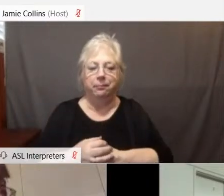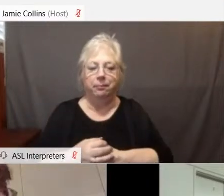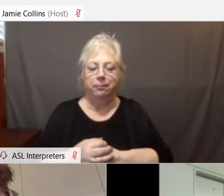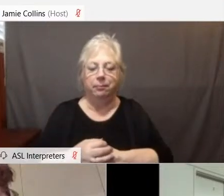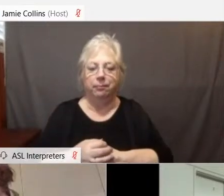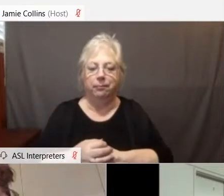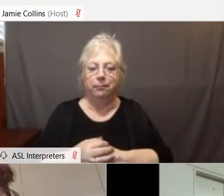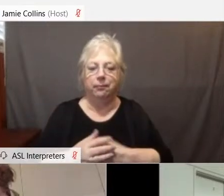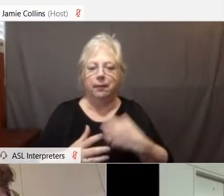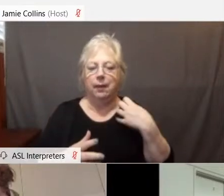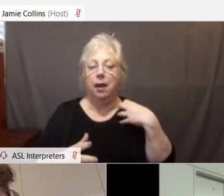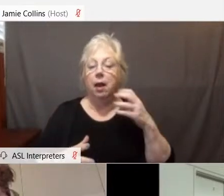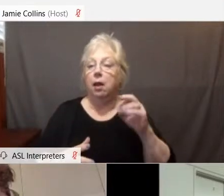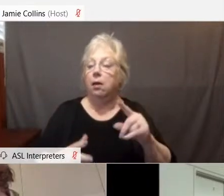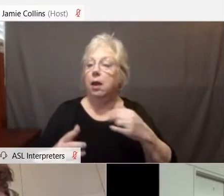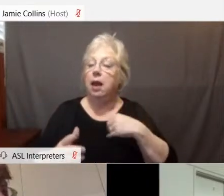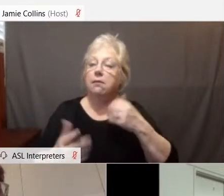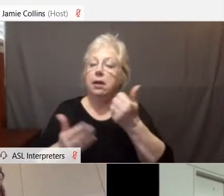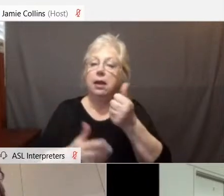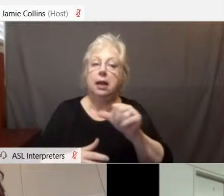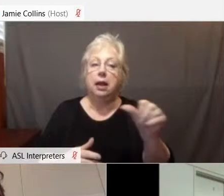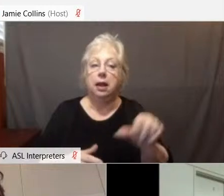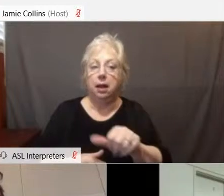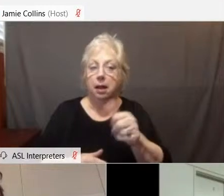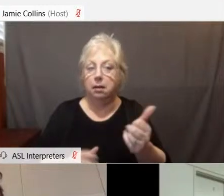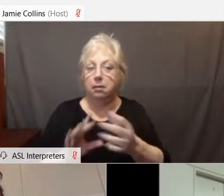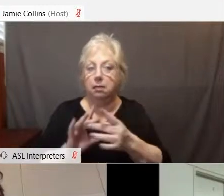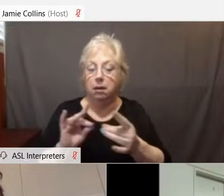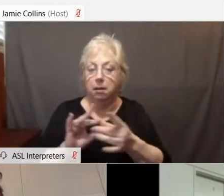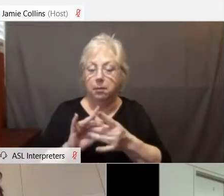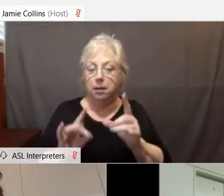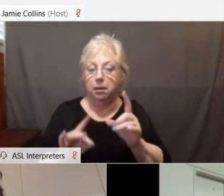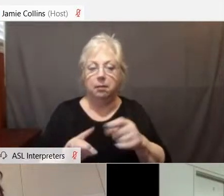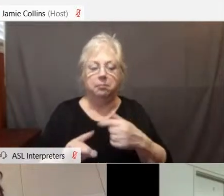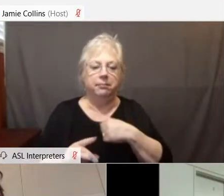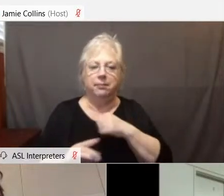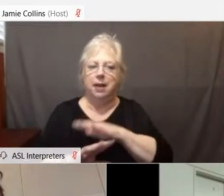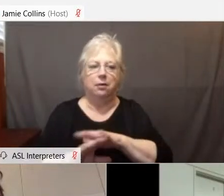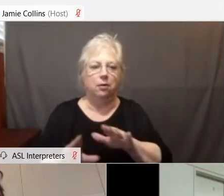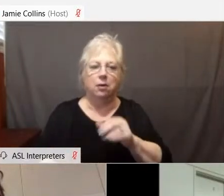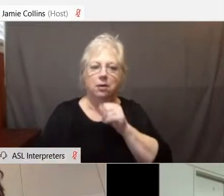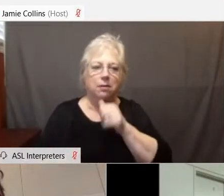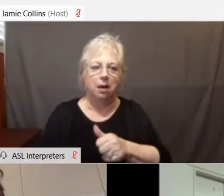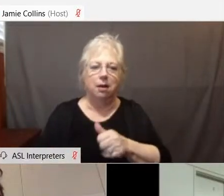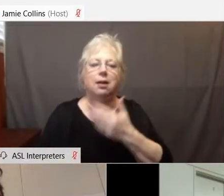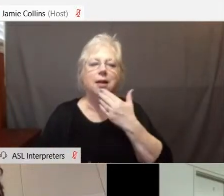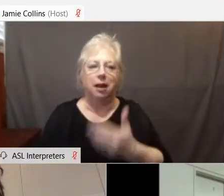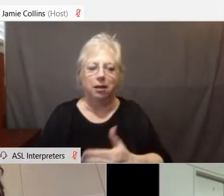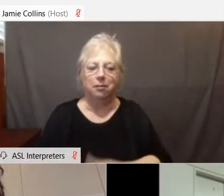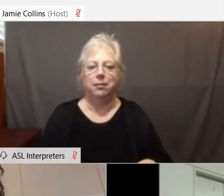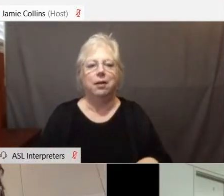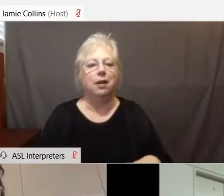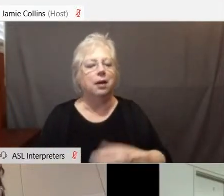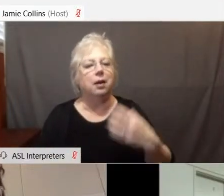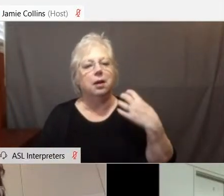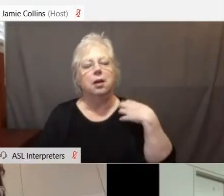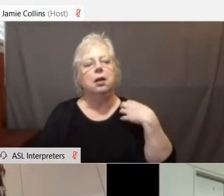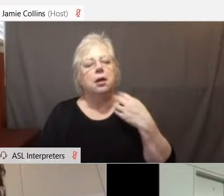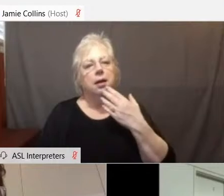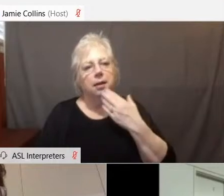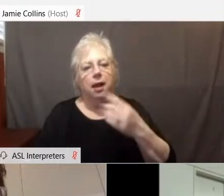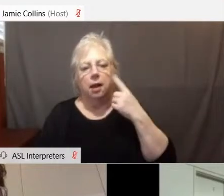Okay. Do you have any other comments? I do not. Thank you. Thank you for your